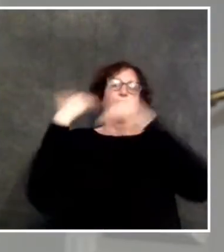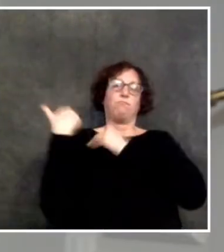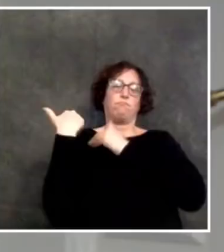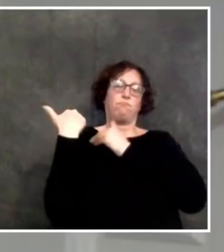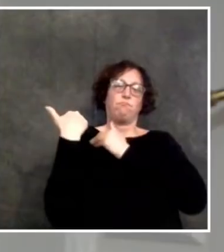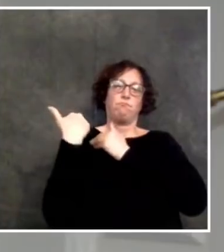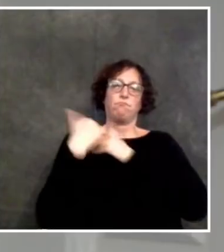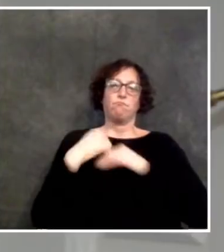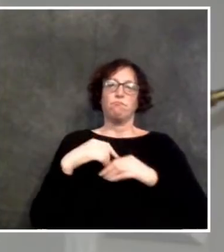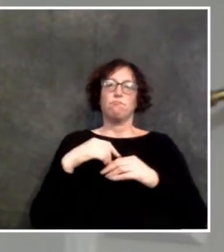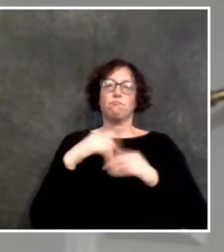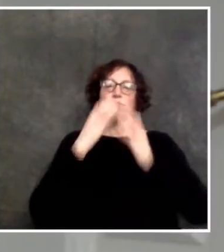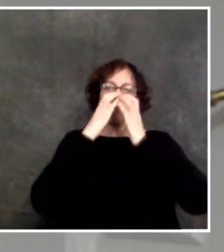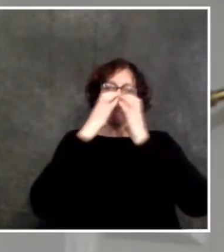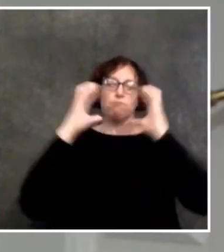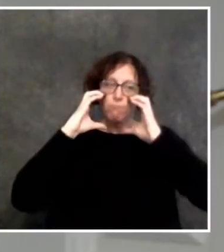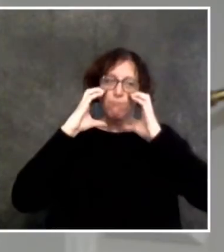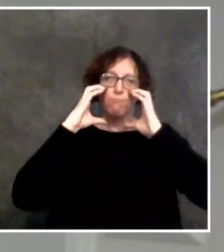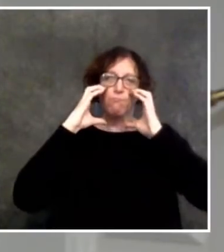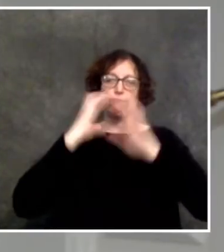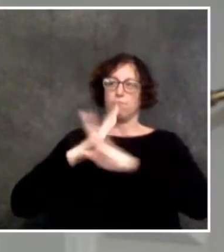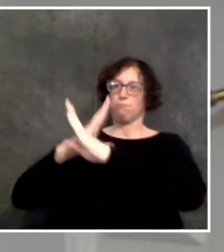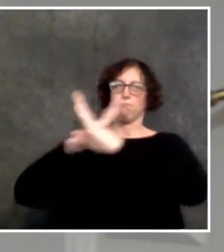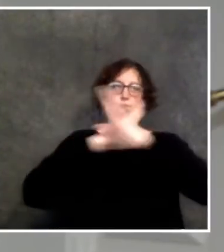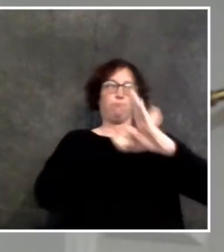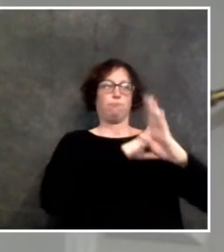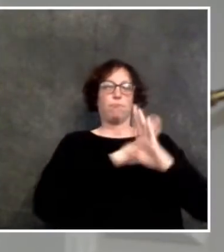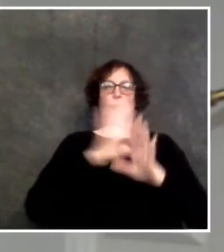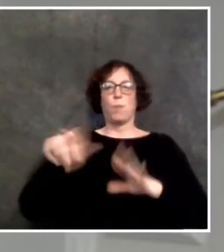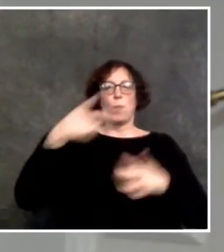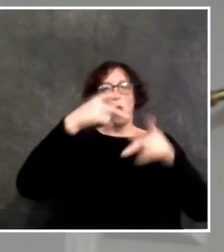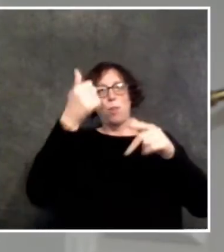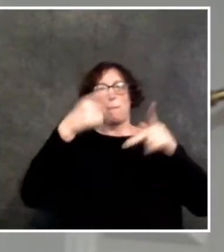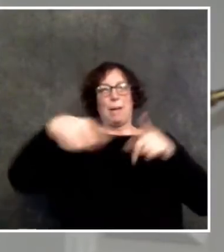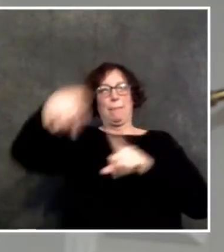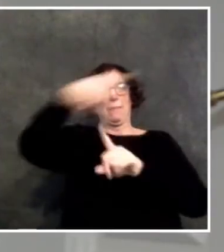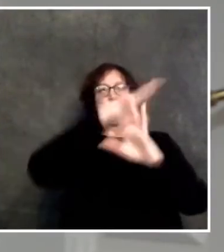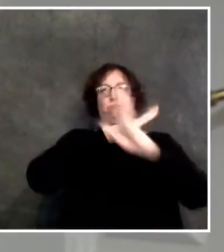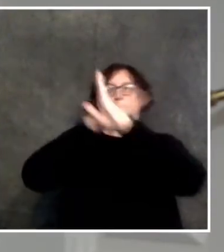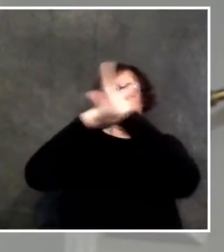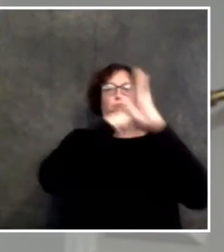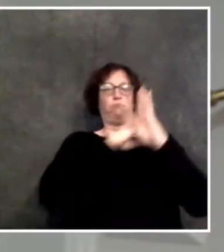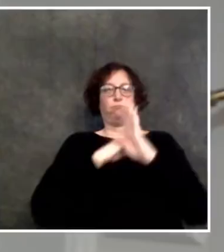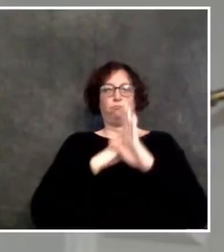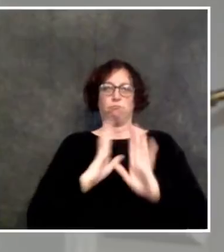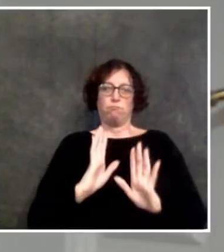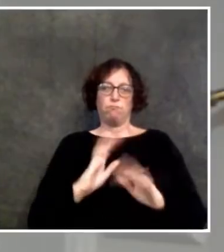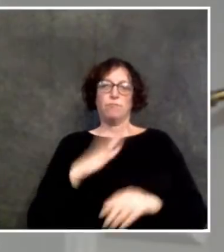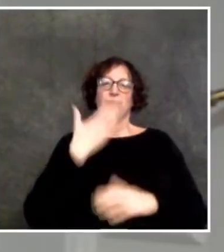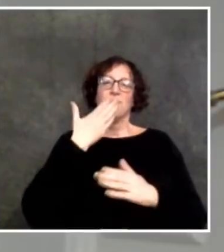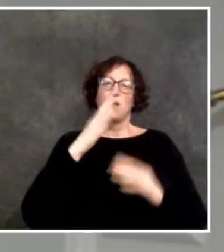to take this as a teaching opportunity for all of the city's children.